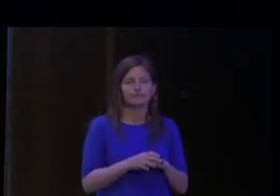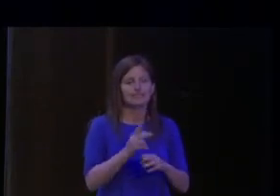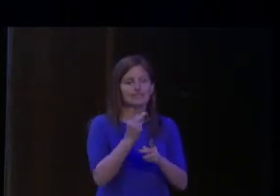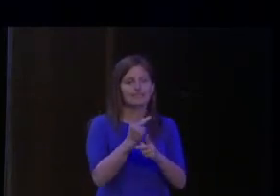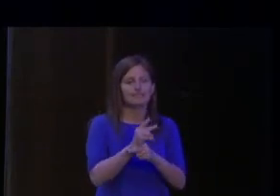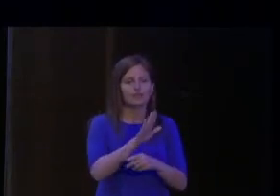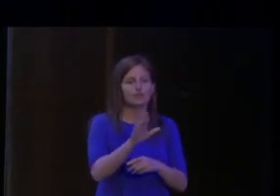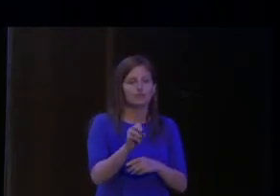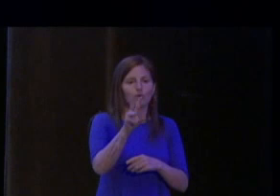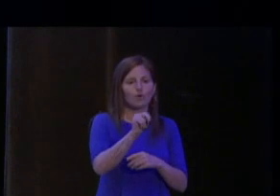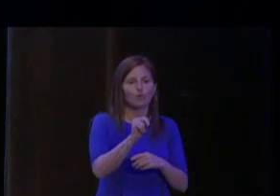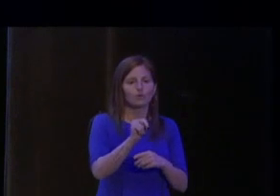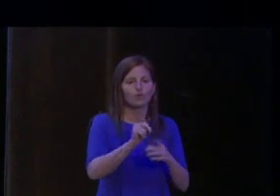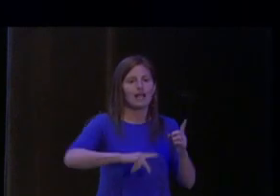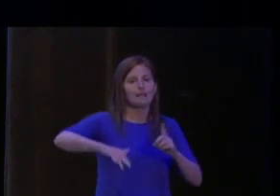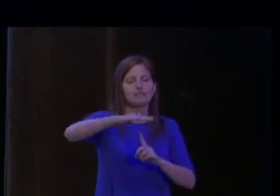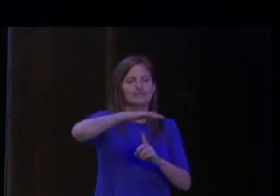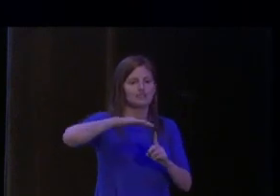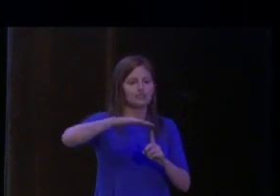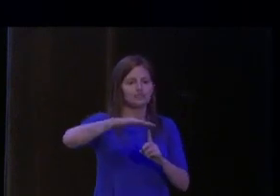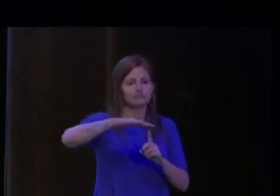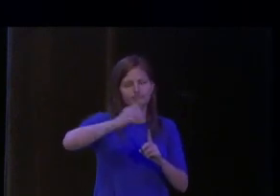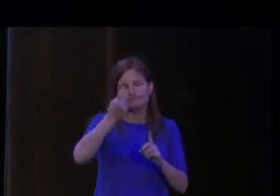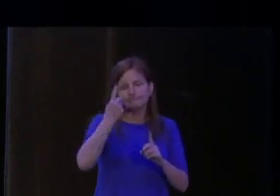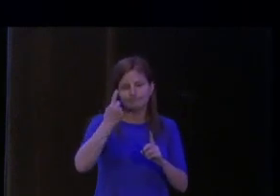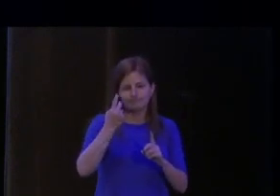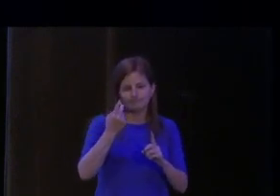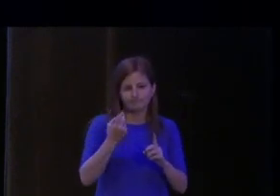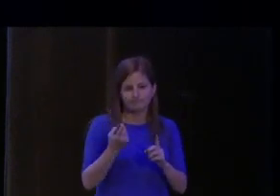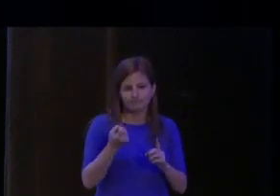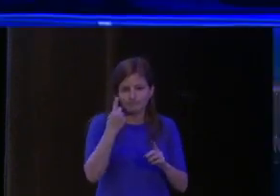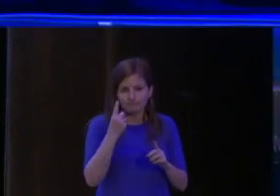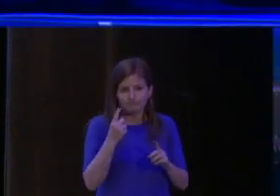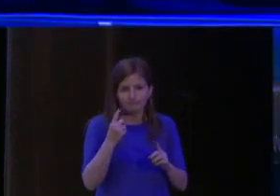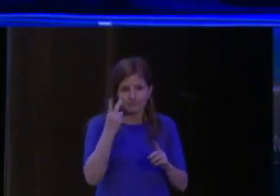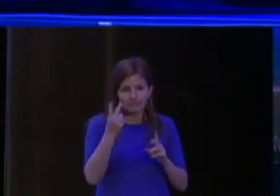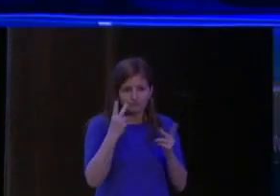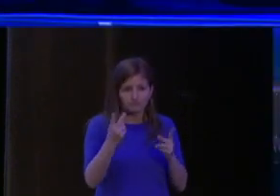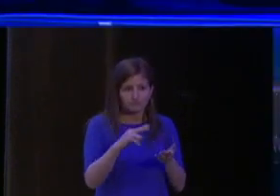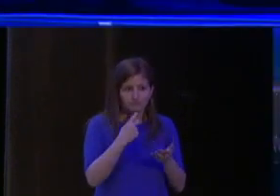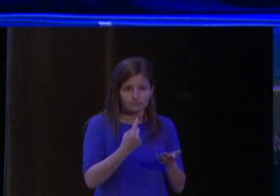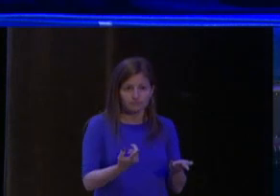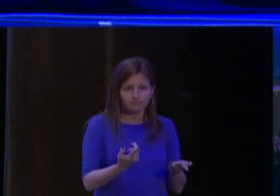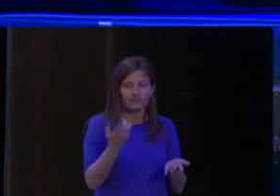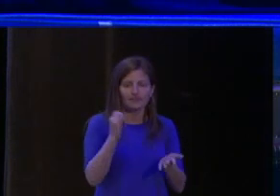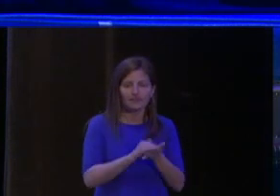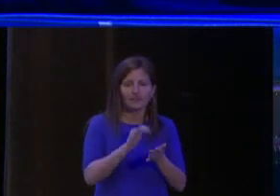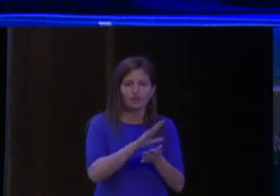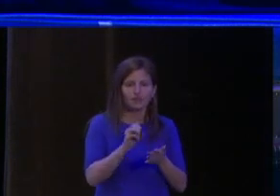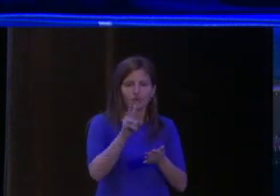holding your own atmosphere. You hear what I'm saying? Are you catching this, guys out there? Are you catching this? Your own